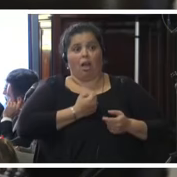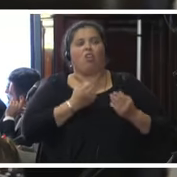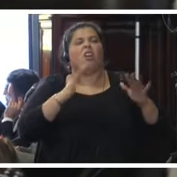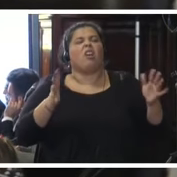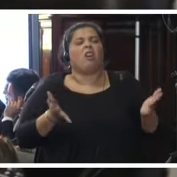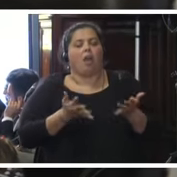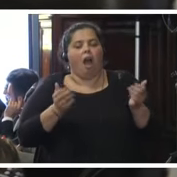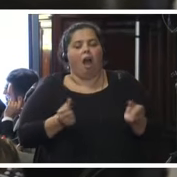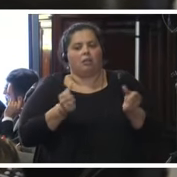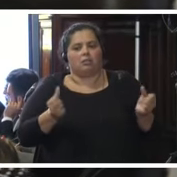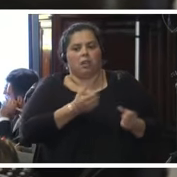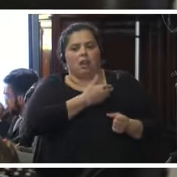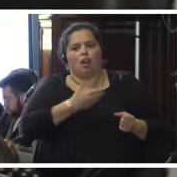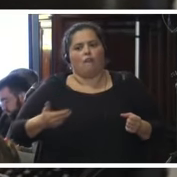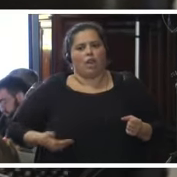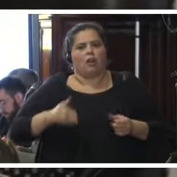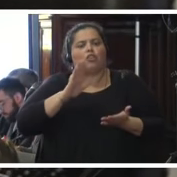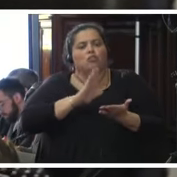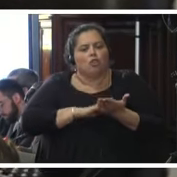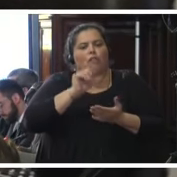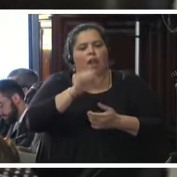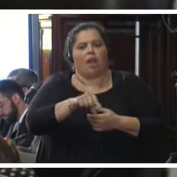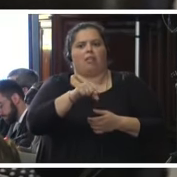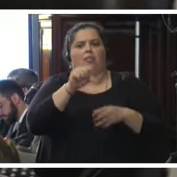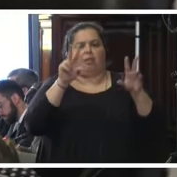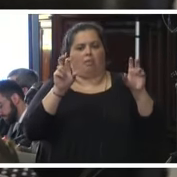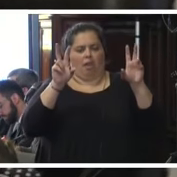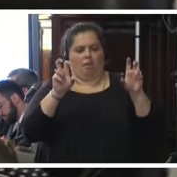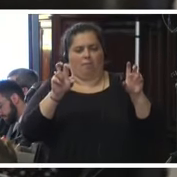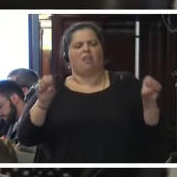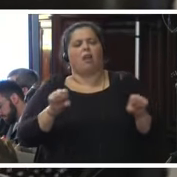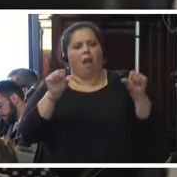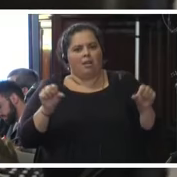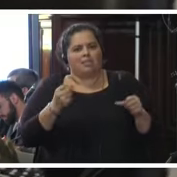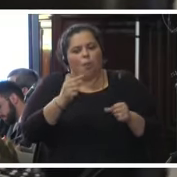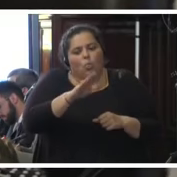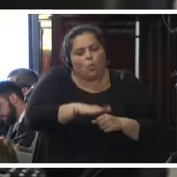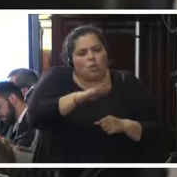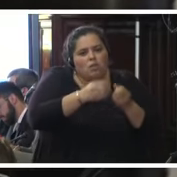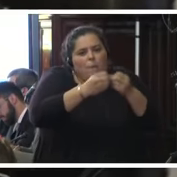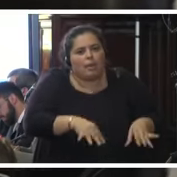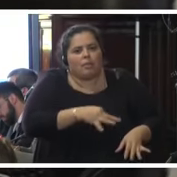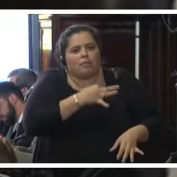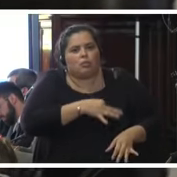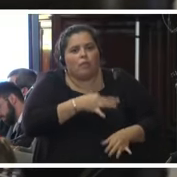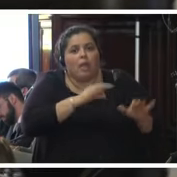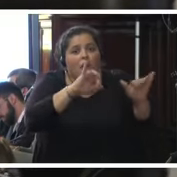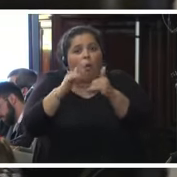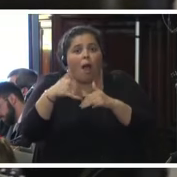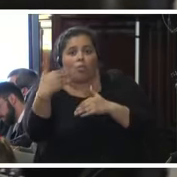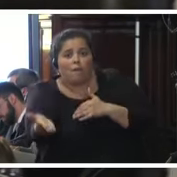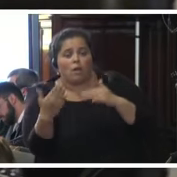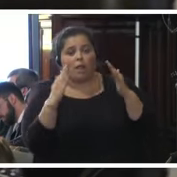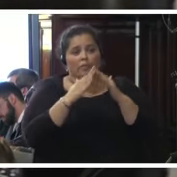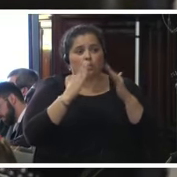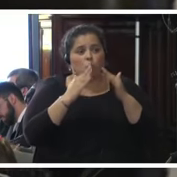those instances when children lose their lives playing outside their homes, being shot at